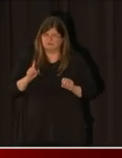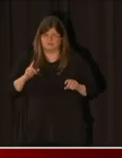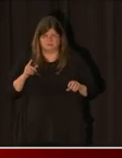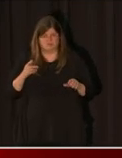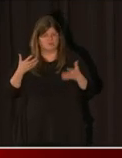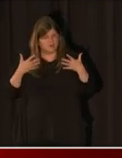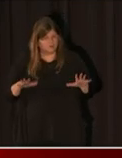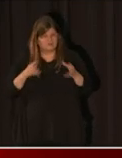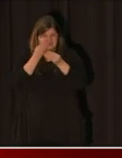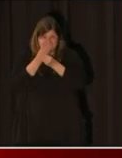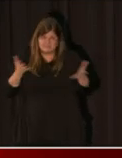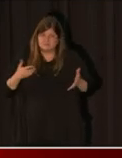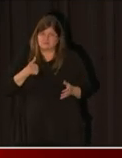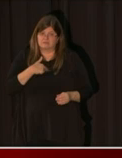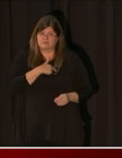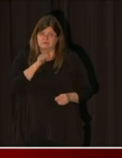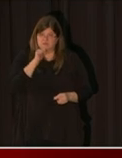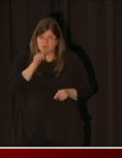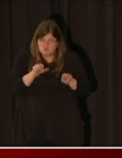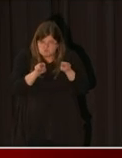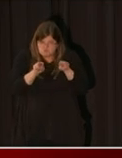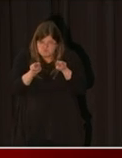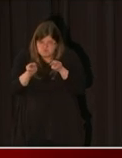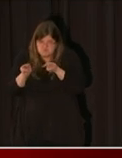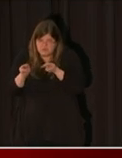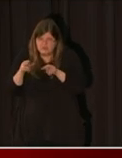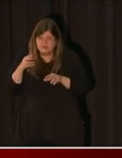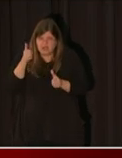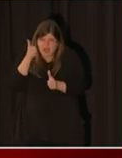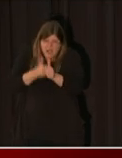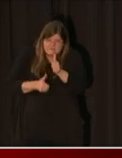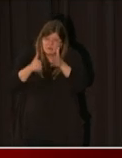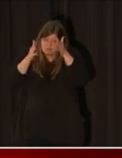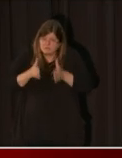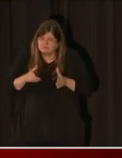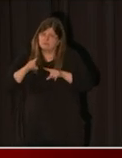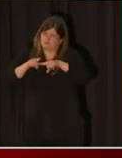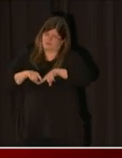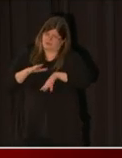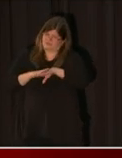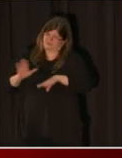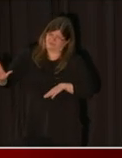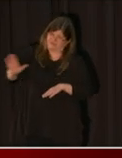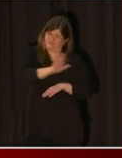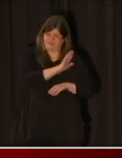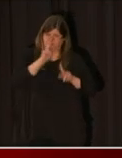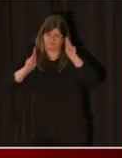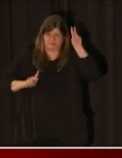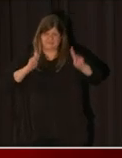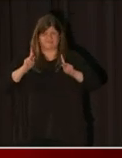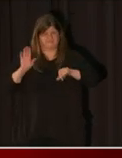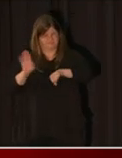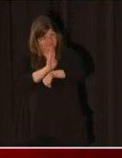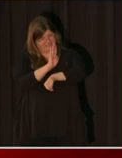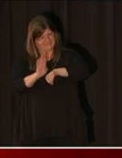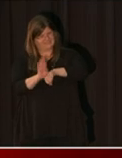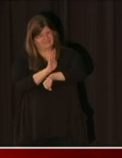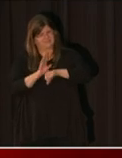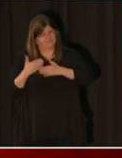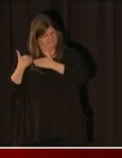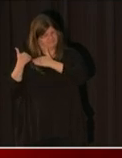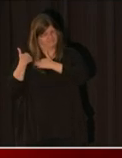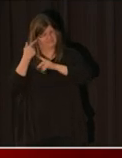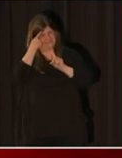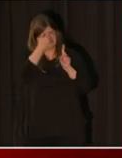of. And we are counting on DC residents and businesses to do their part. And MPD